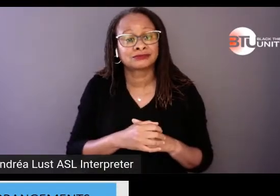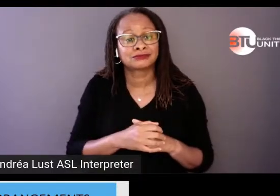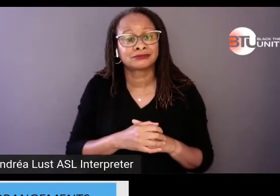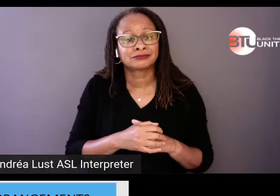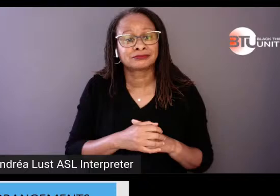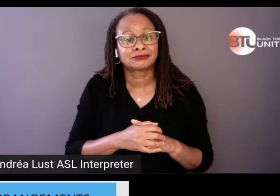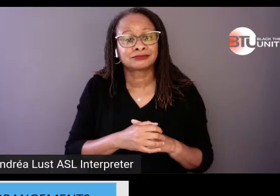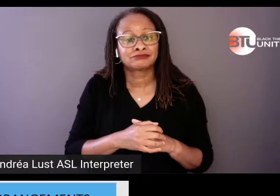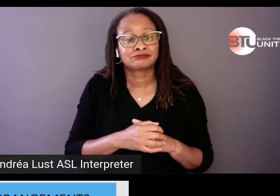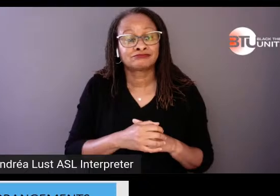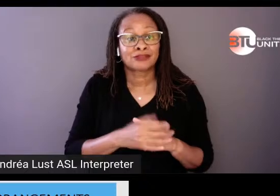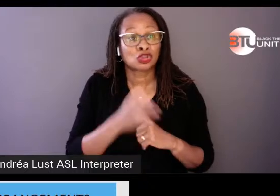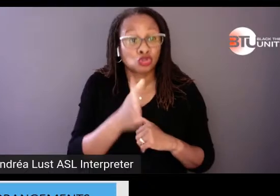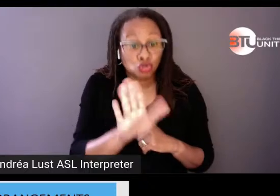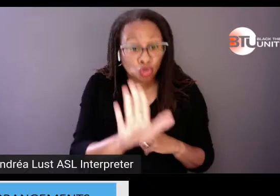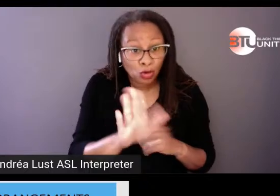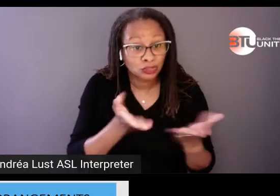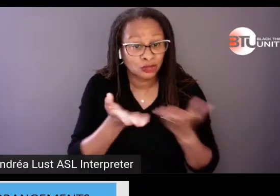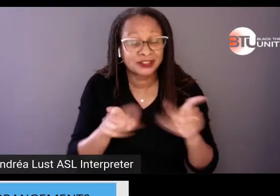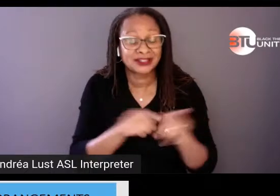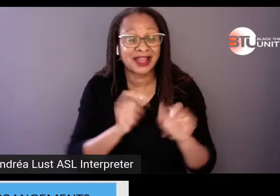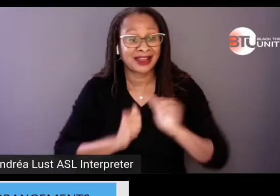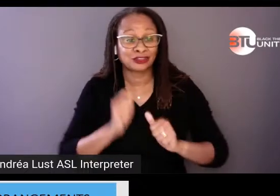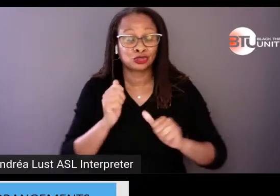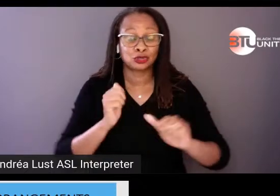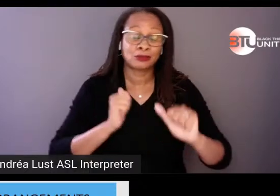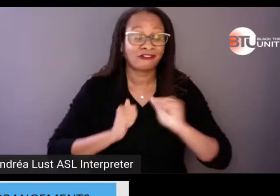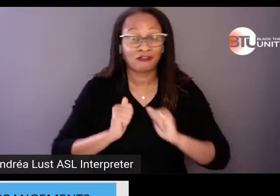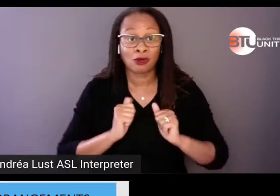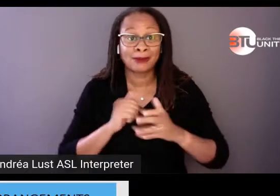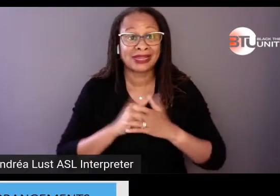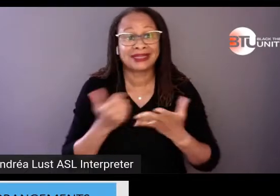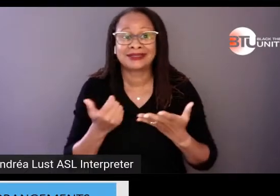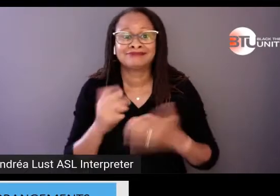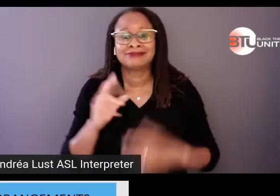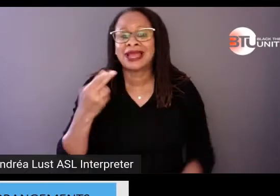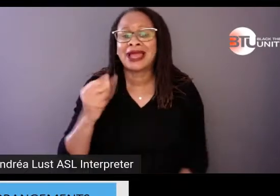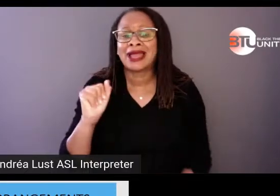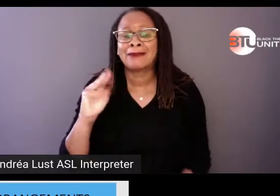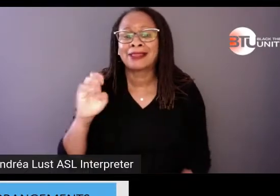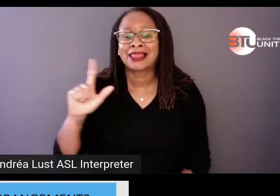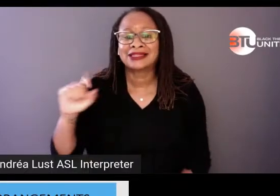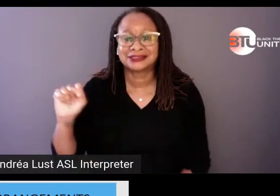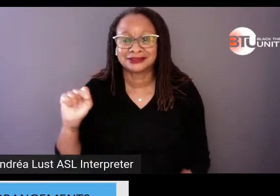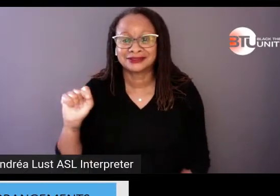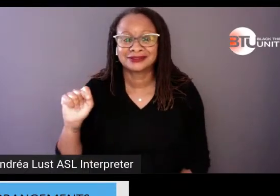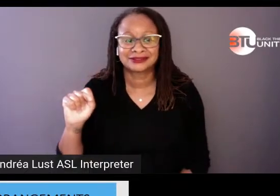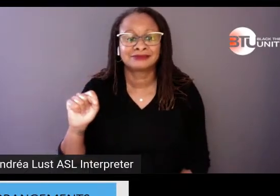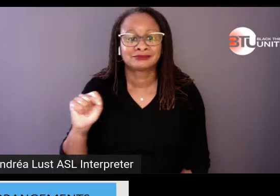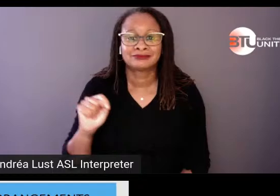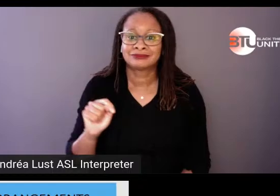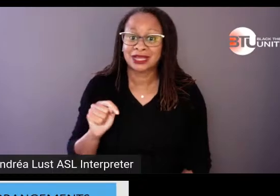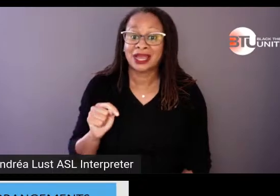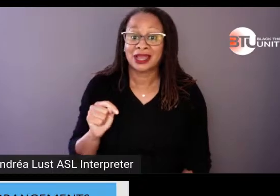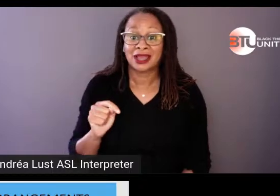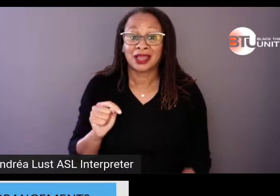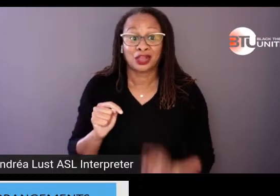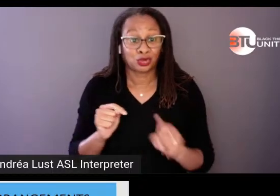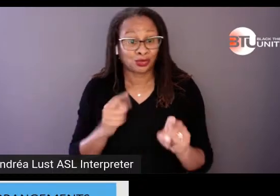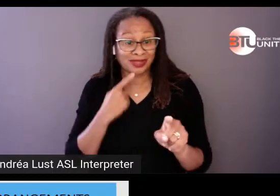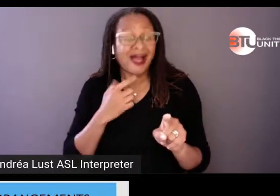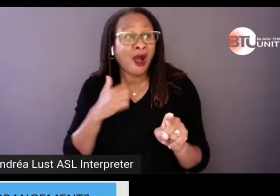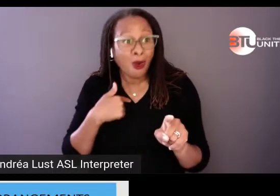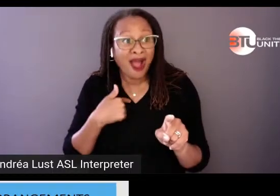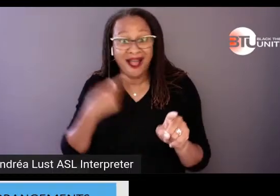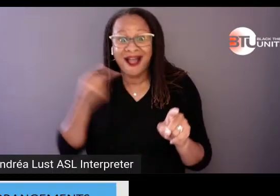your services as an actor to perform in this production of Hamlet. Yes, I do want to perform in this production